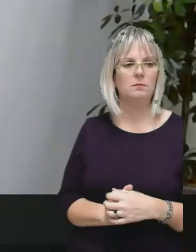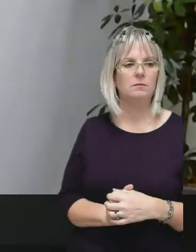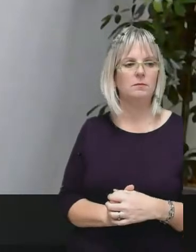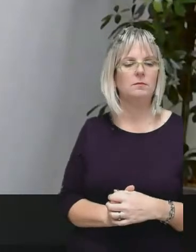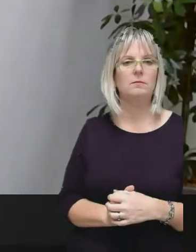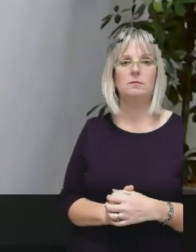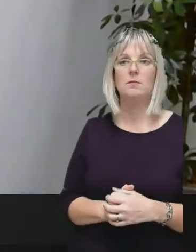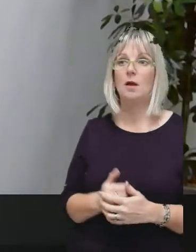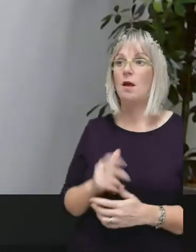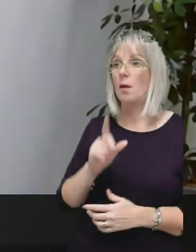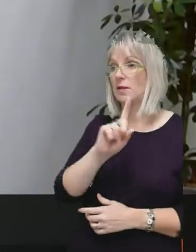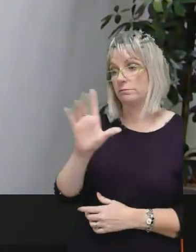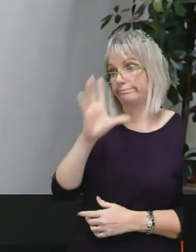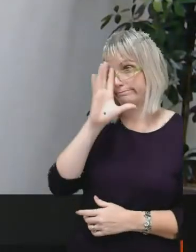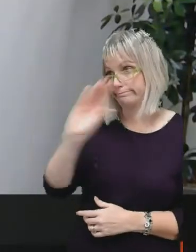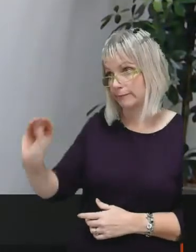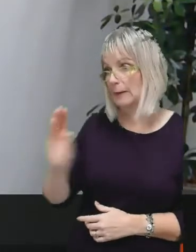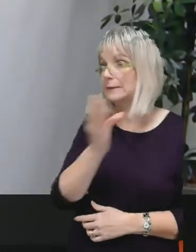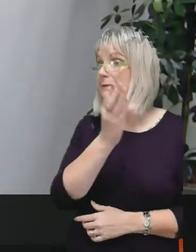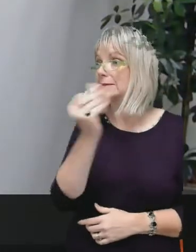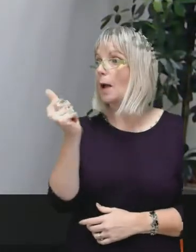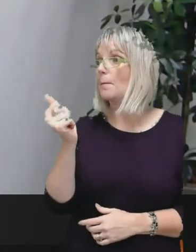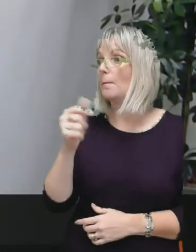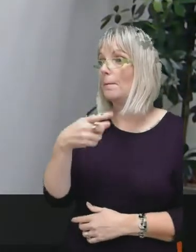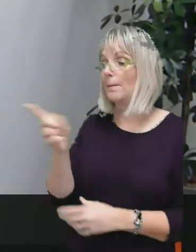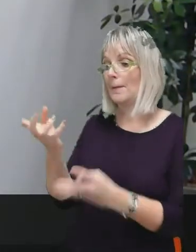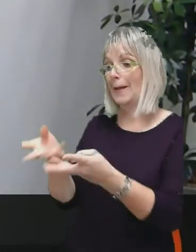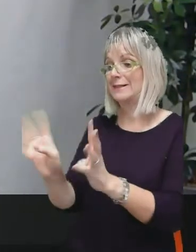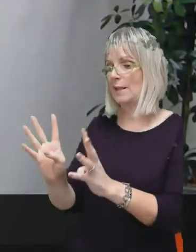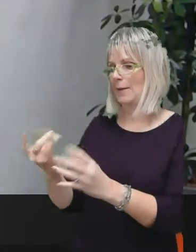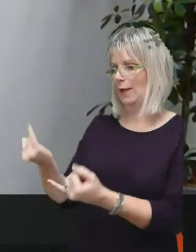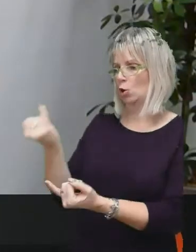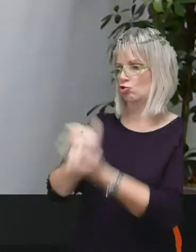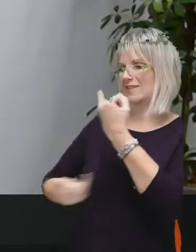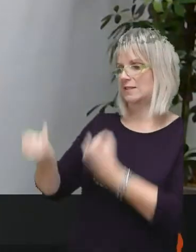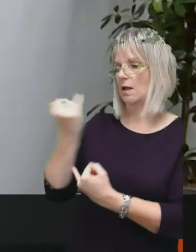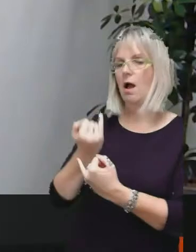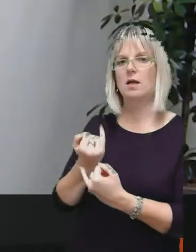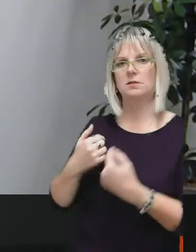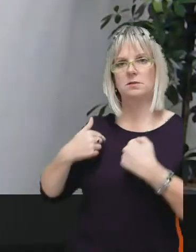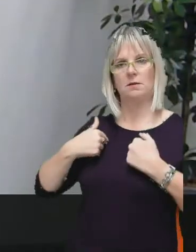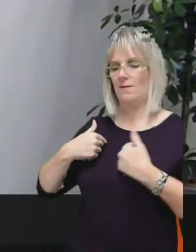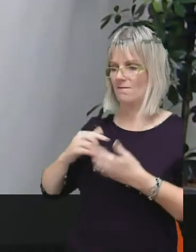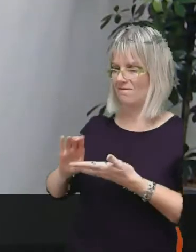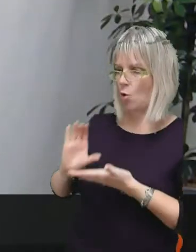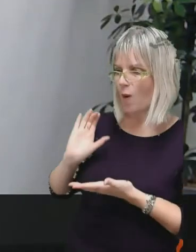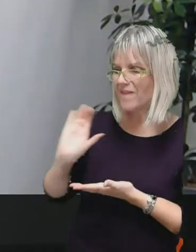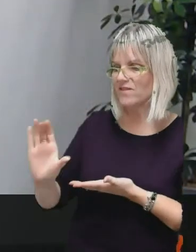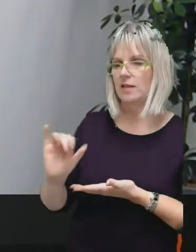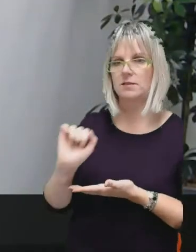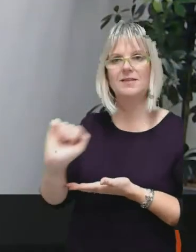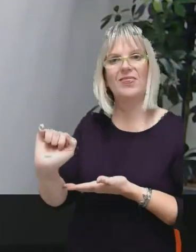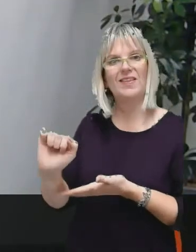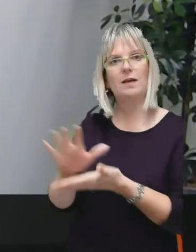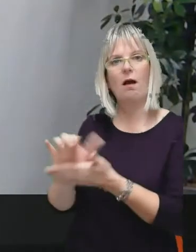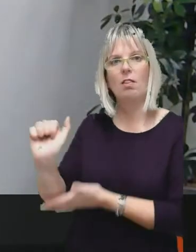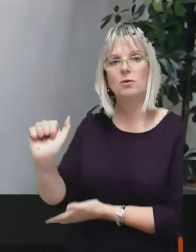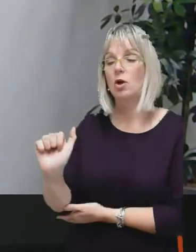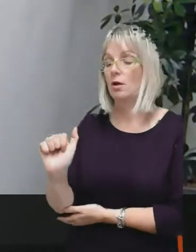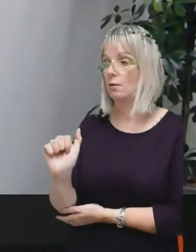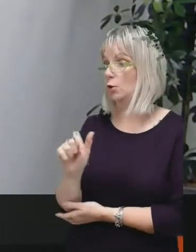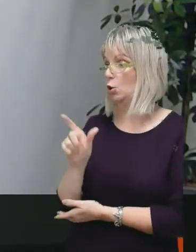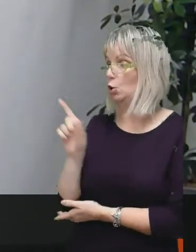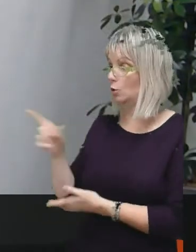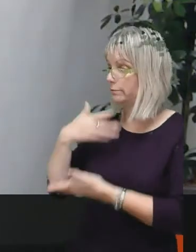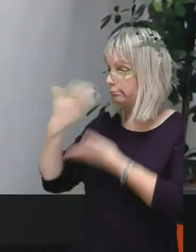way, by some in this assembly for investing in culture, but you've articulated why it's so important for us to do so. We set